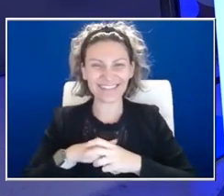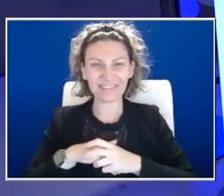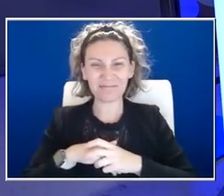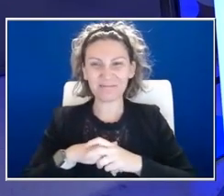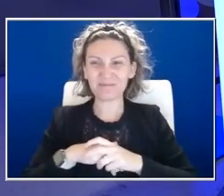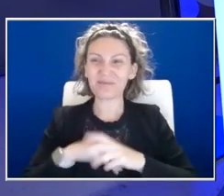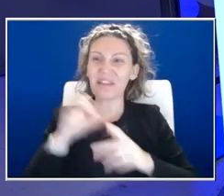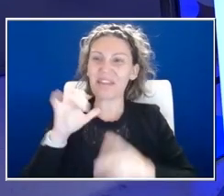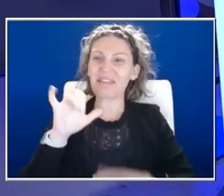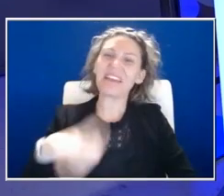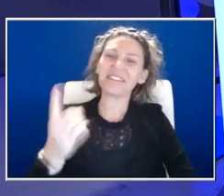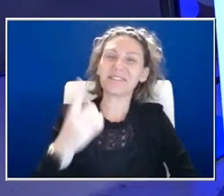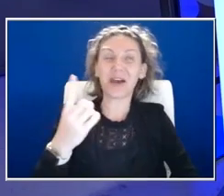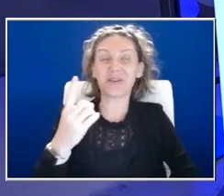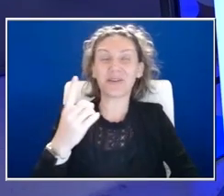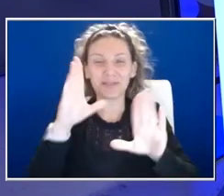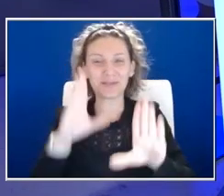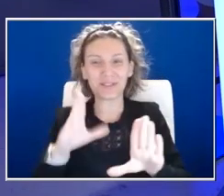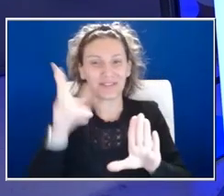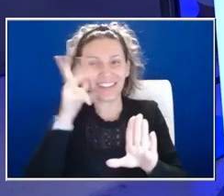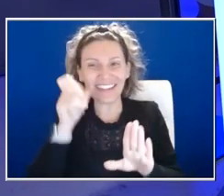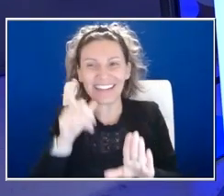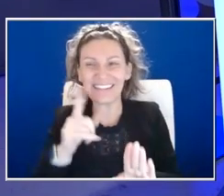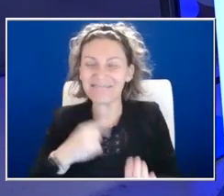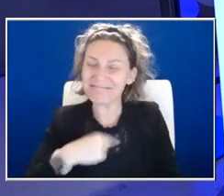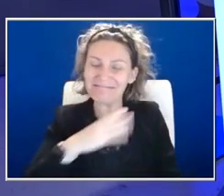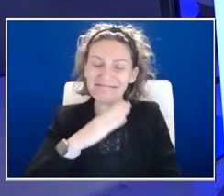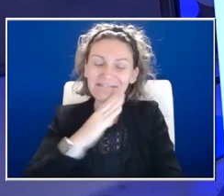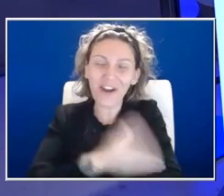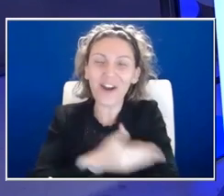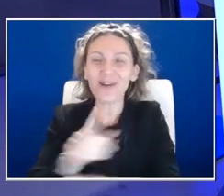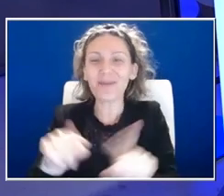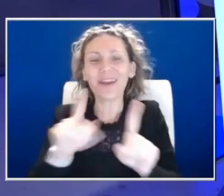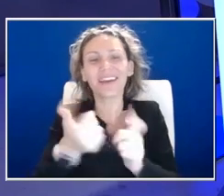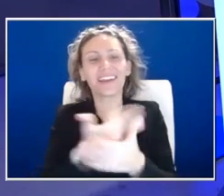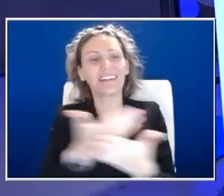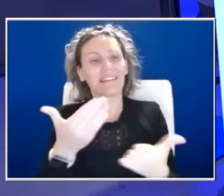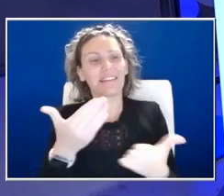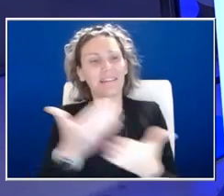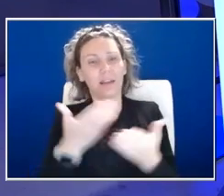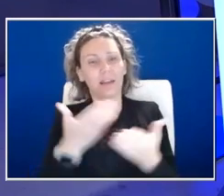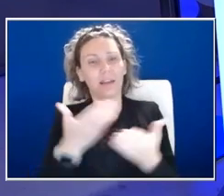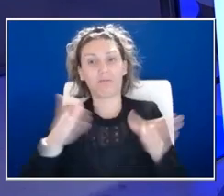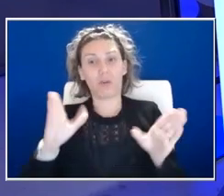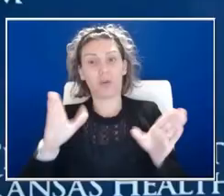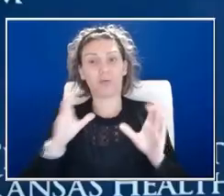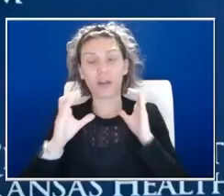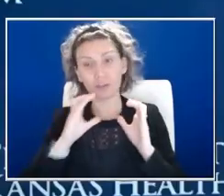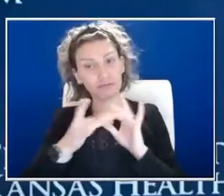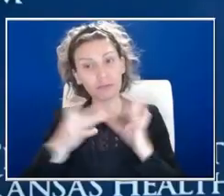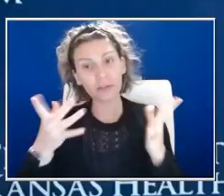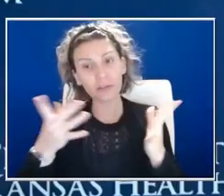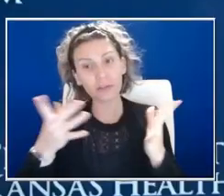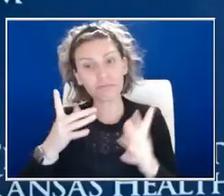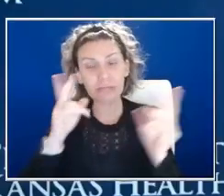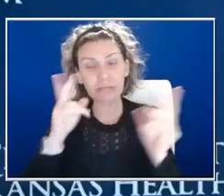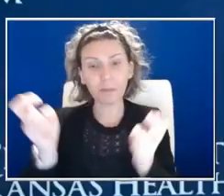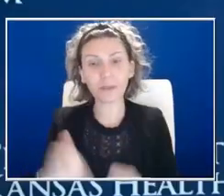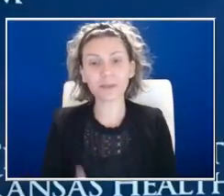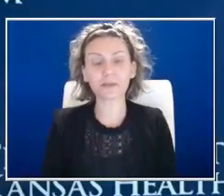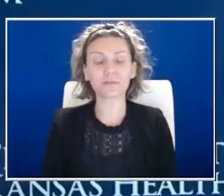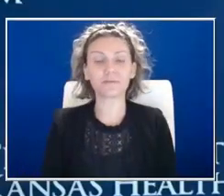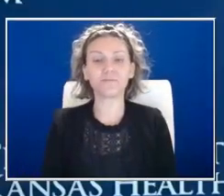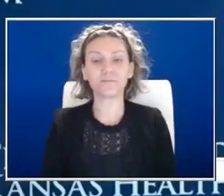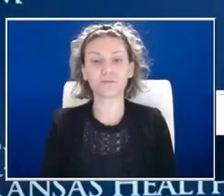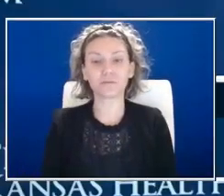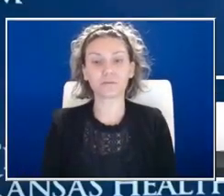to my ears as a daughter. But anything we should be just opening up the conversation about? Yeah, I think that one, just having